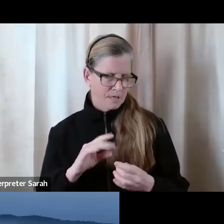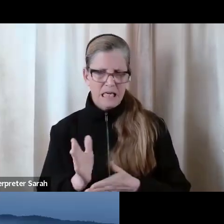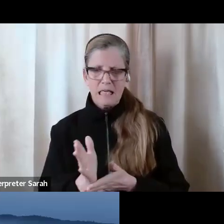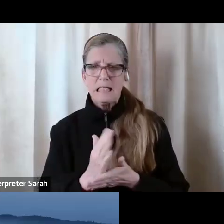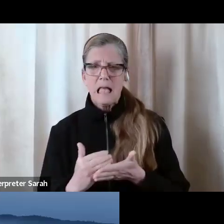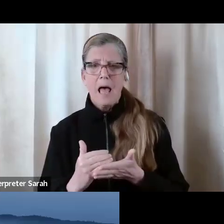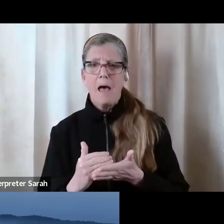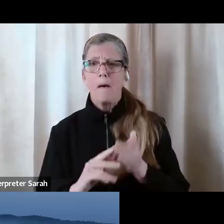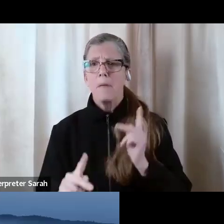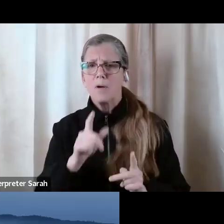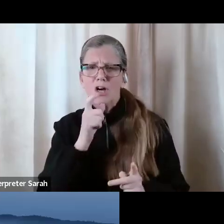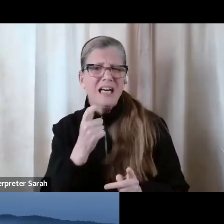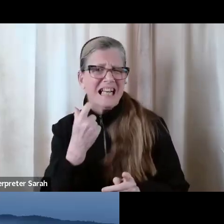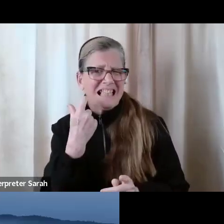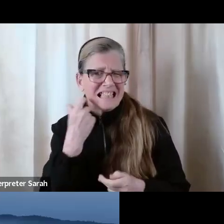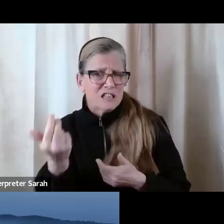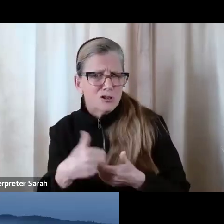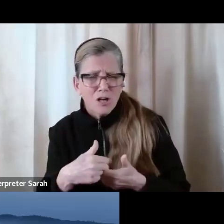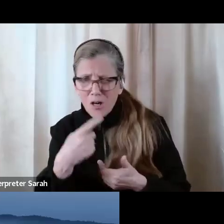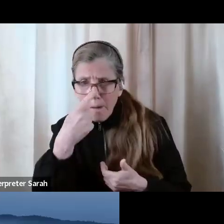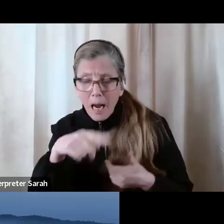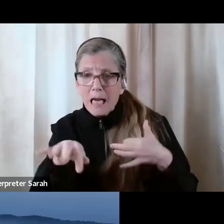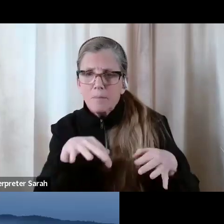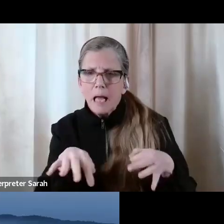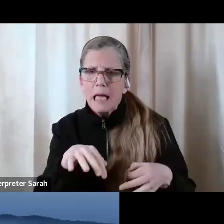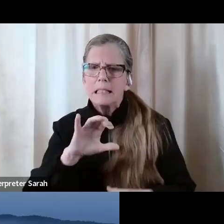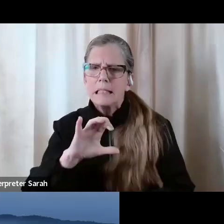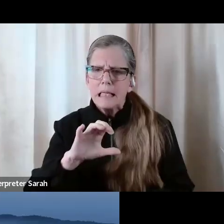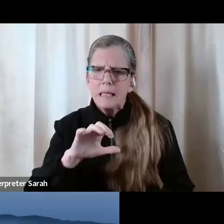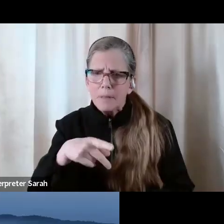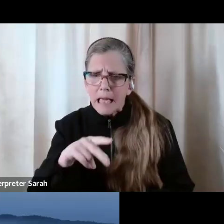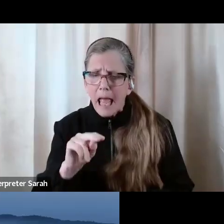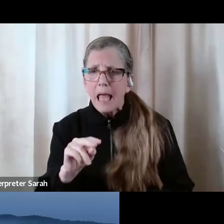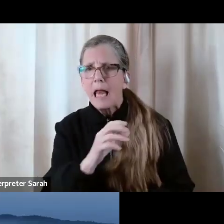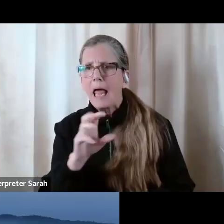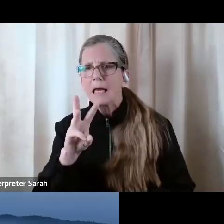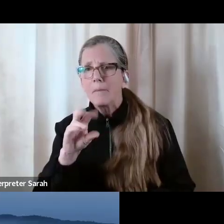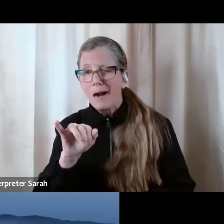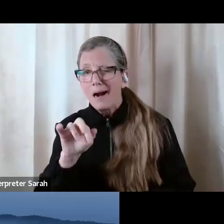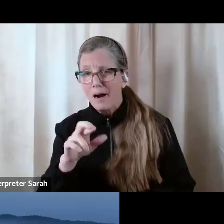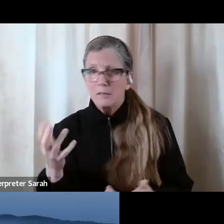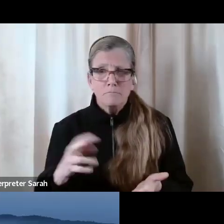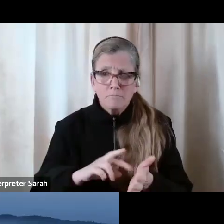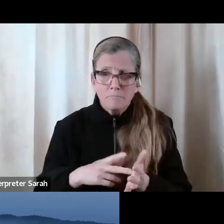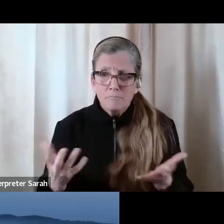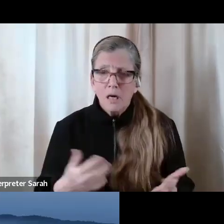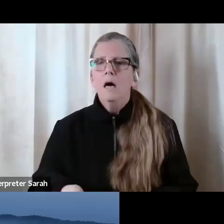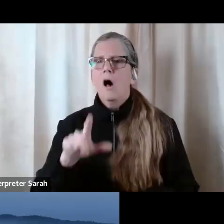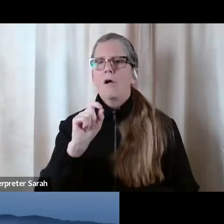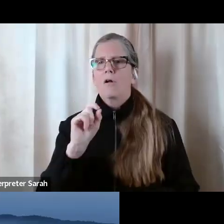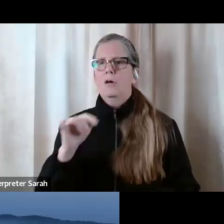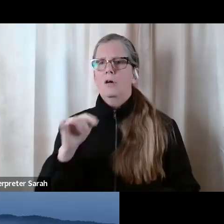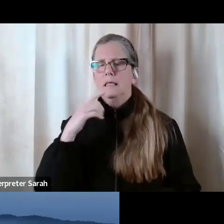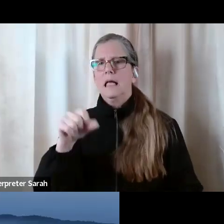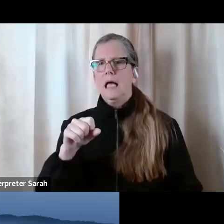Can you tell them what a CPCN is and WIR is? Yes, a WIR is